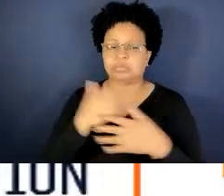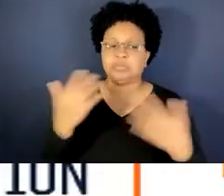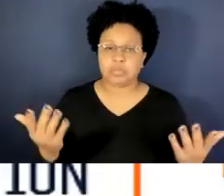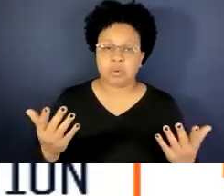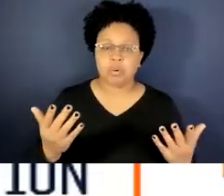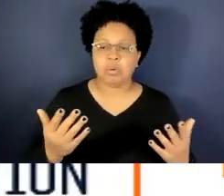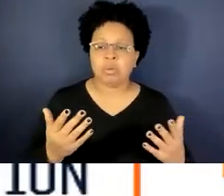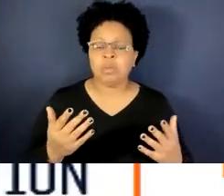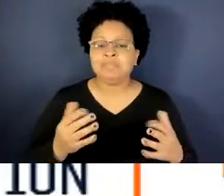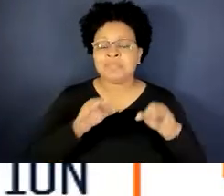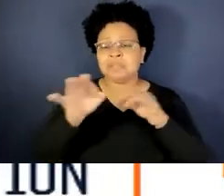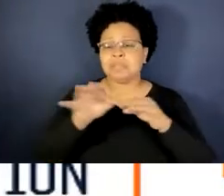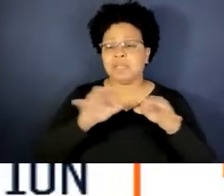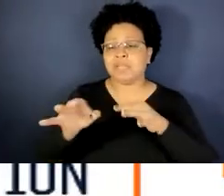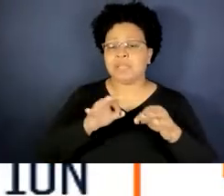trauma is